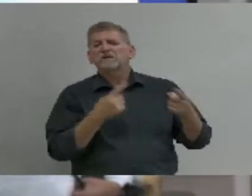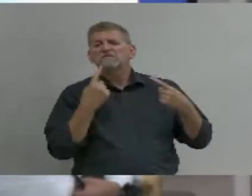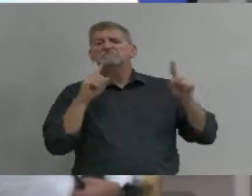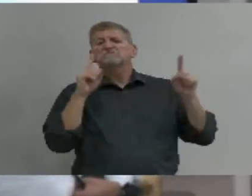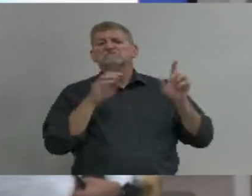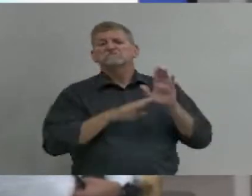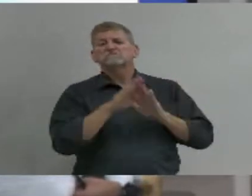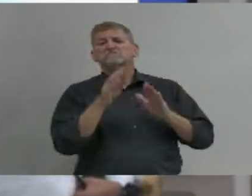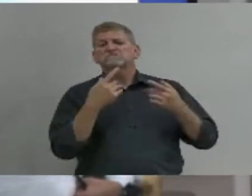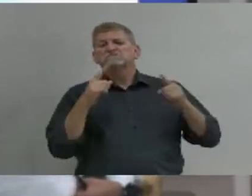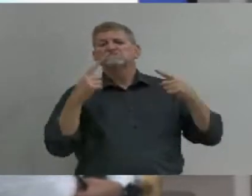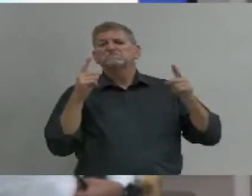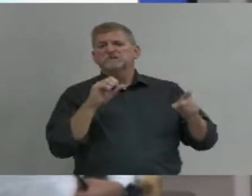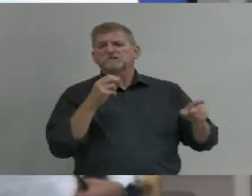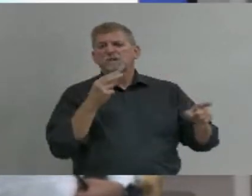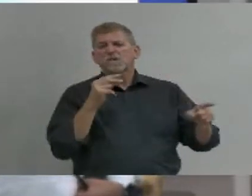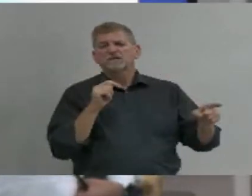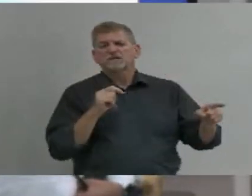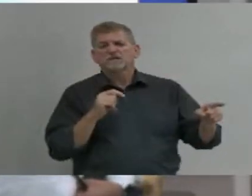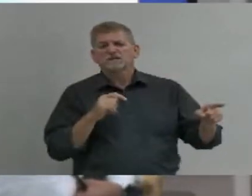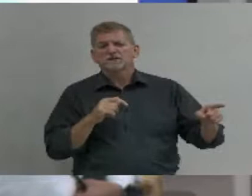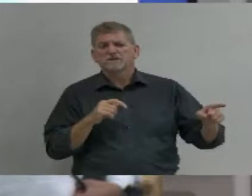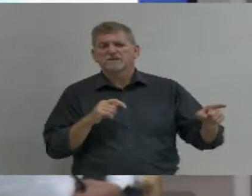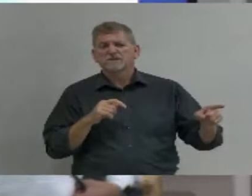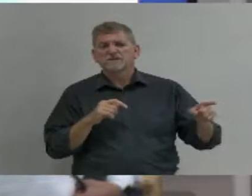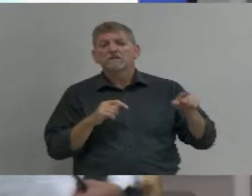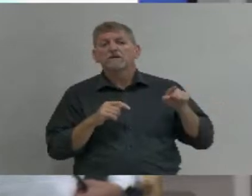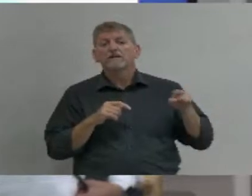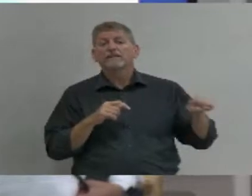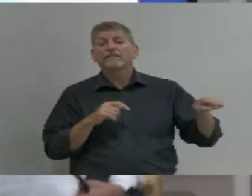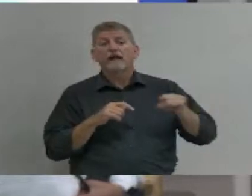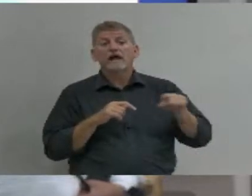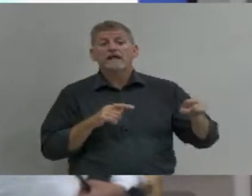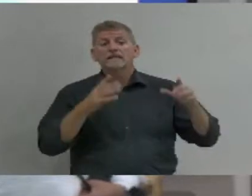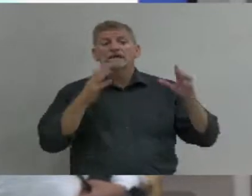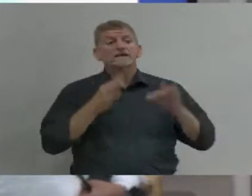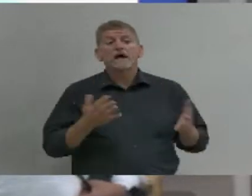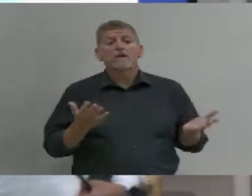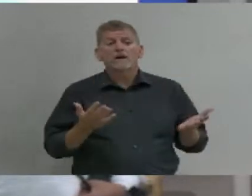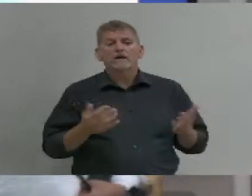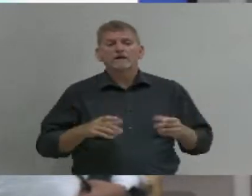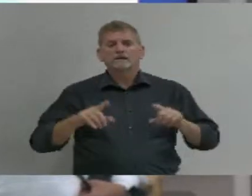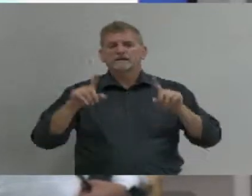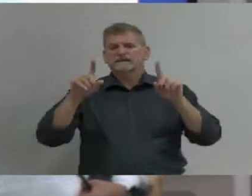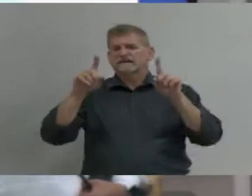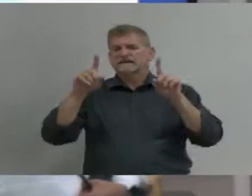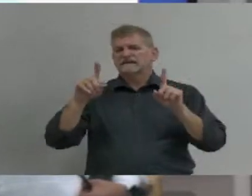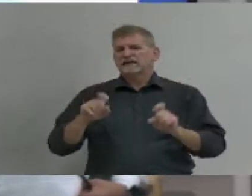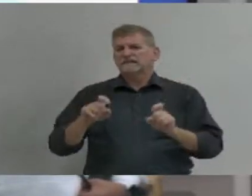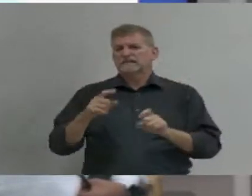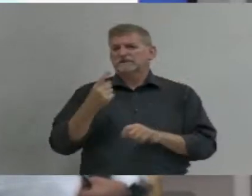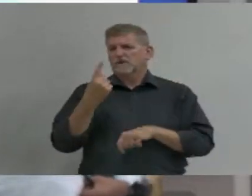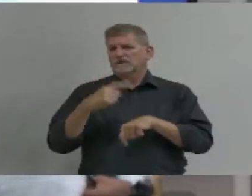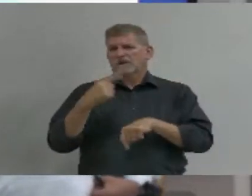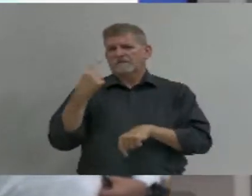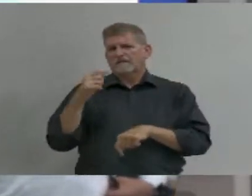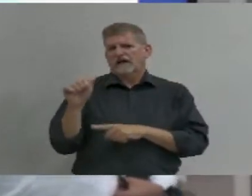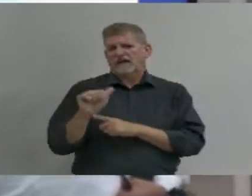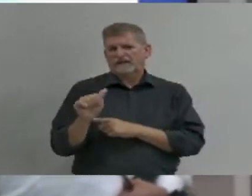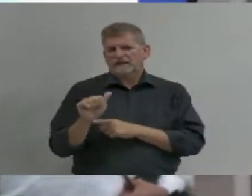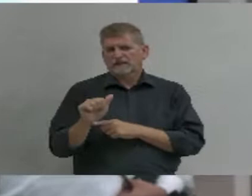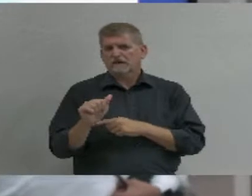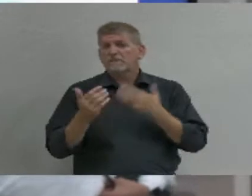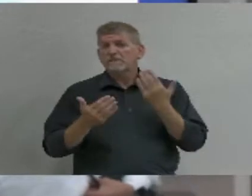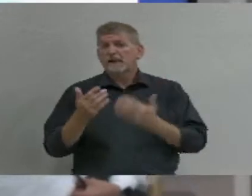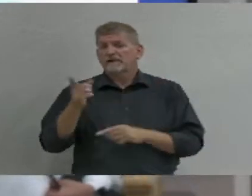learned is testing an athlete once, they may fall into the trap of having a false positive. They may fall into